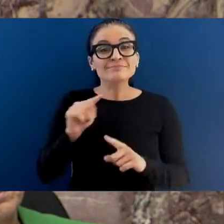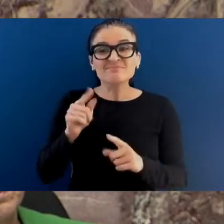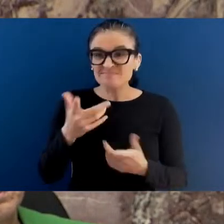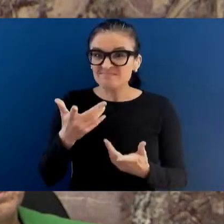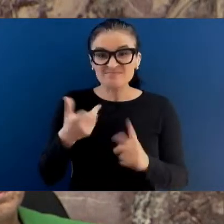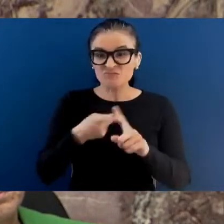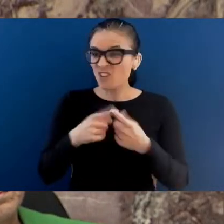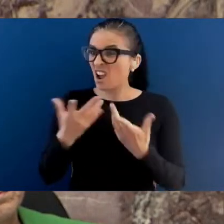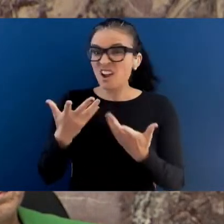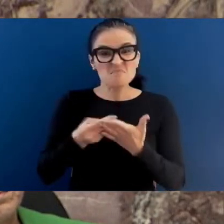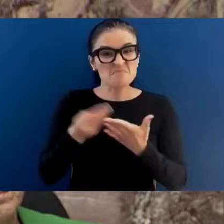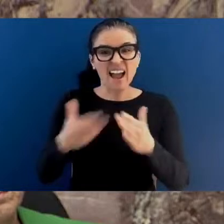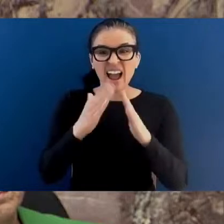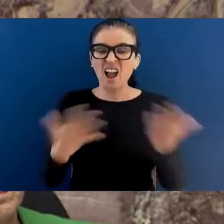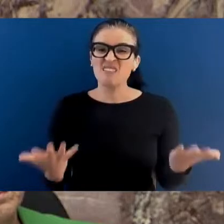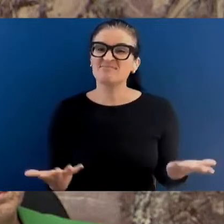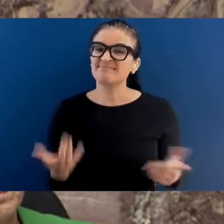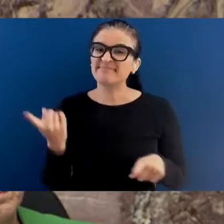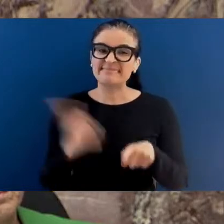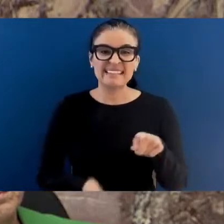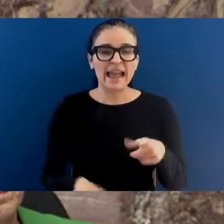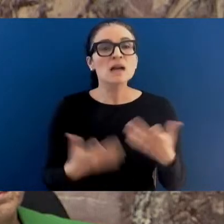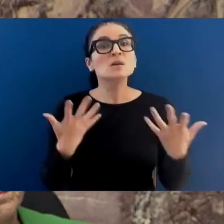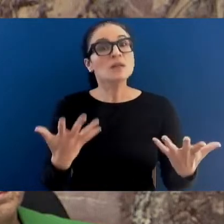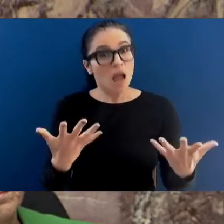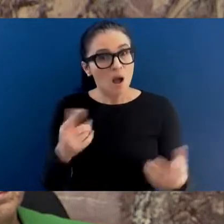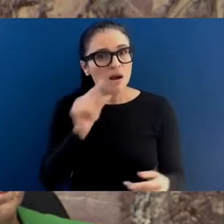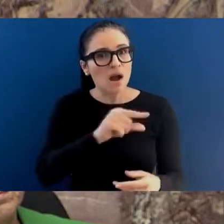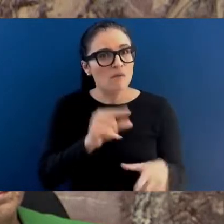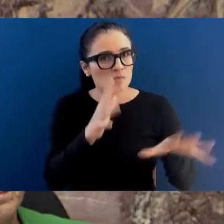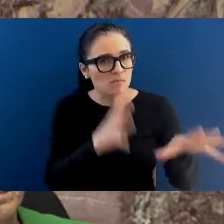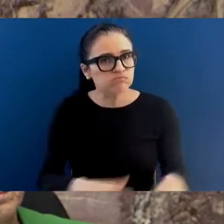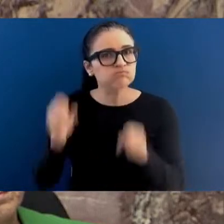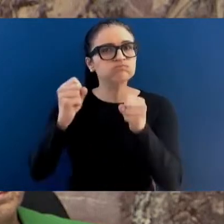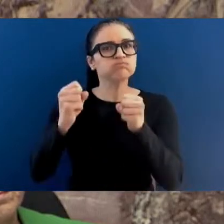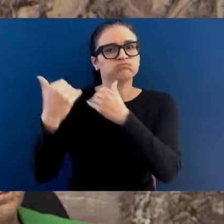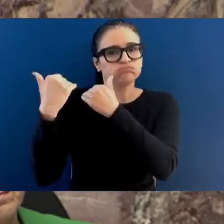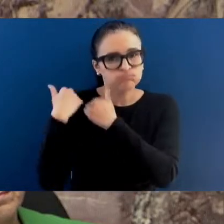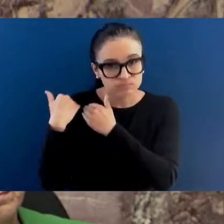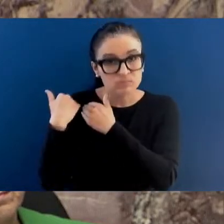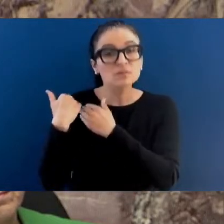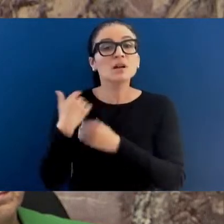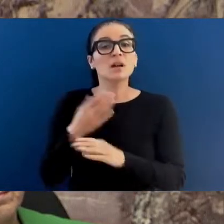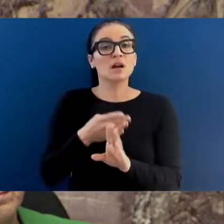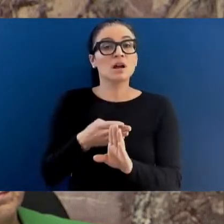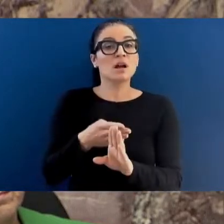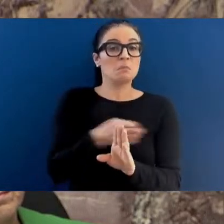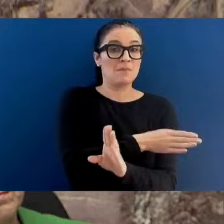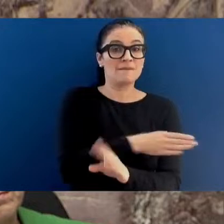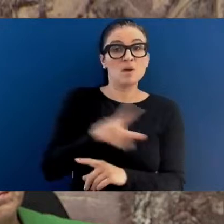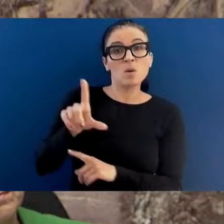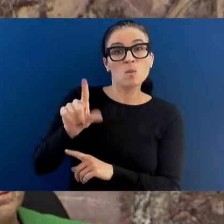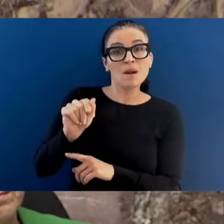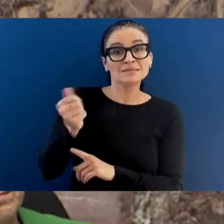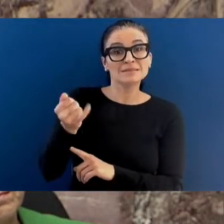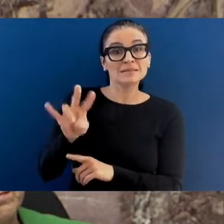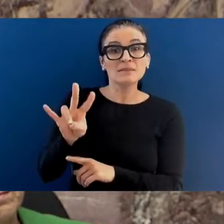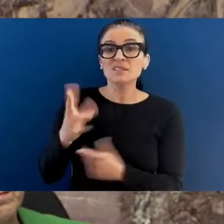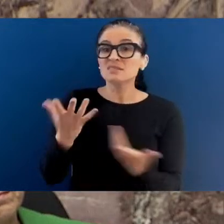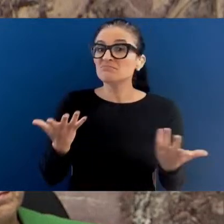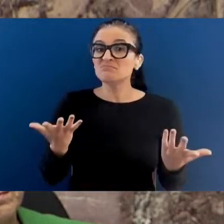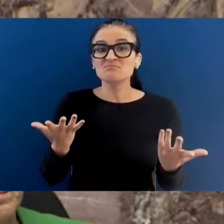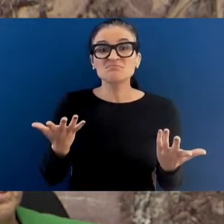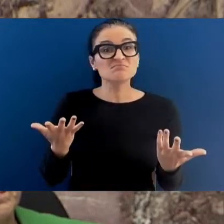address affordability. Before 2017, predatory housing practices were widespread, which drove up